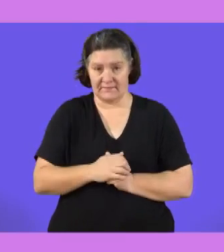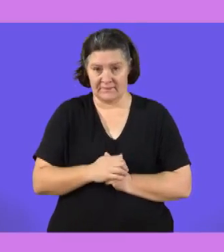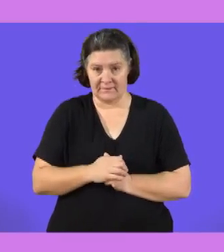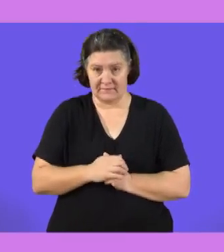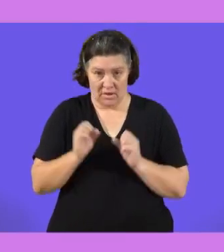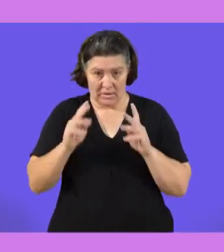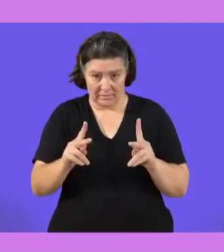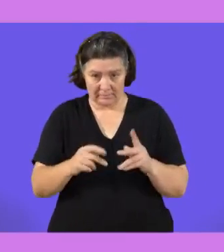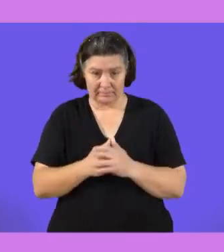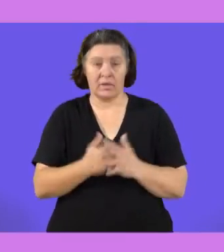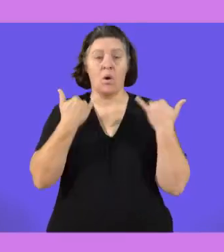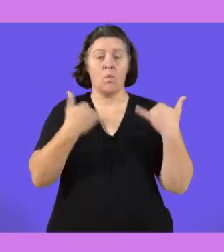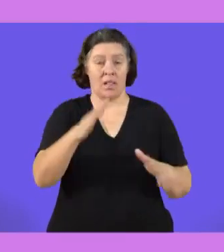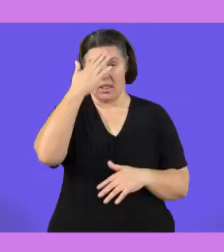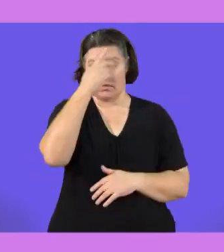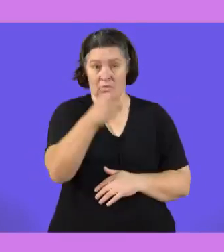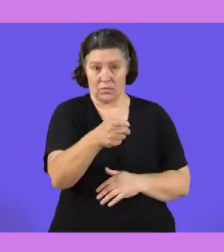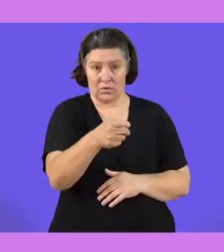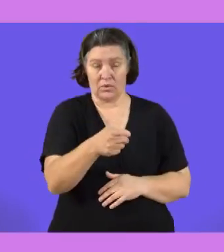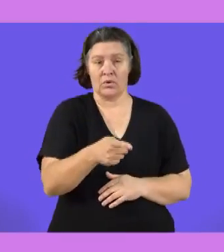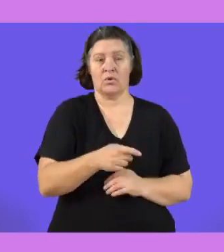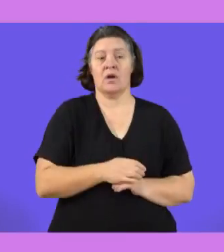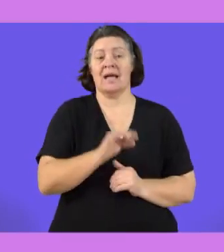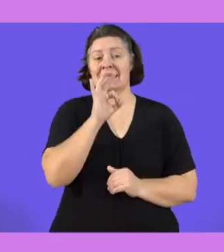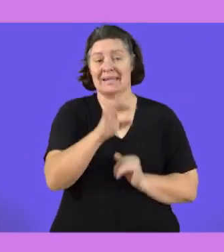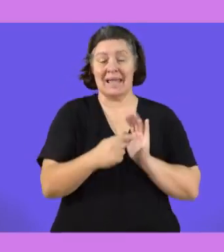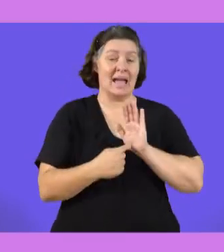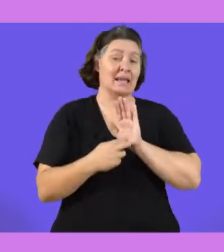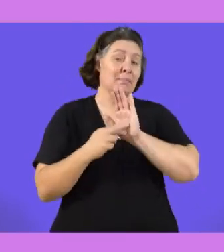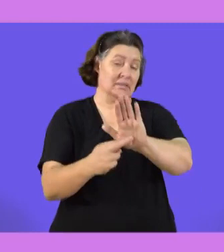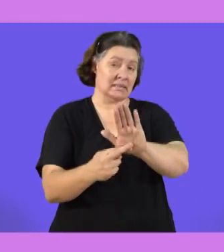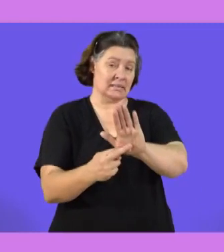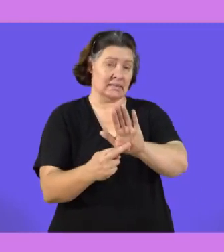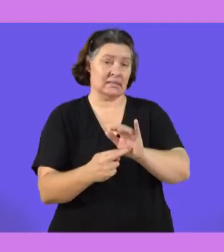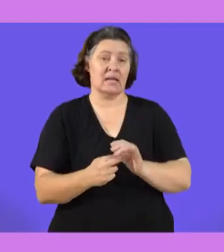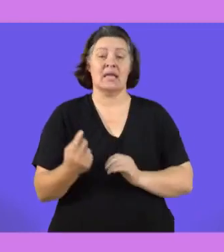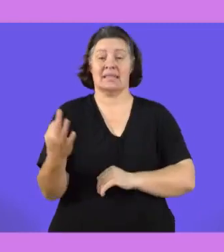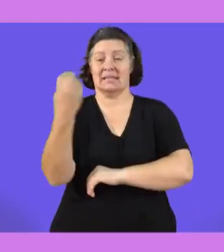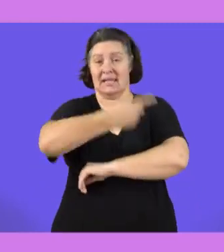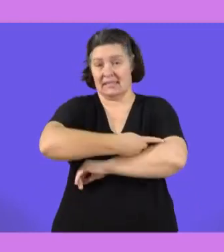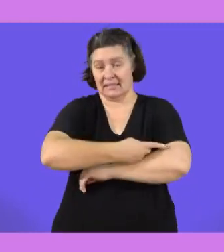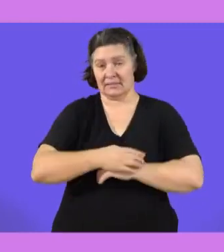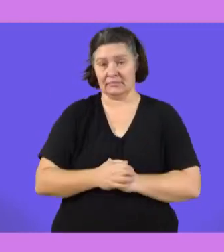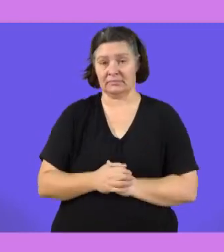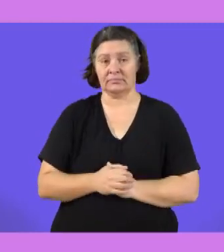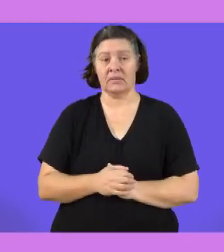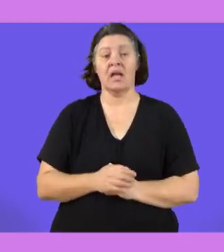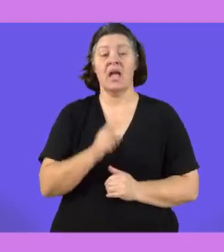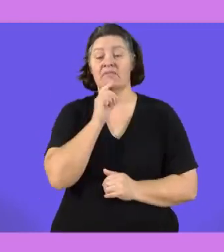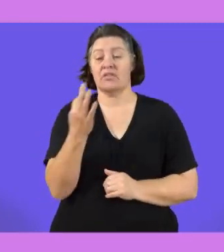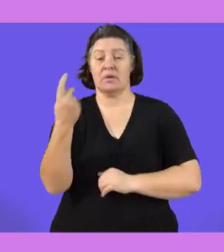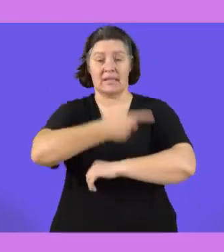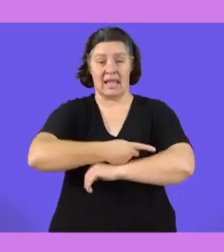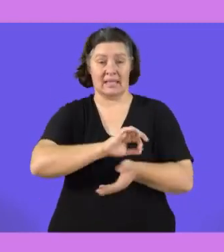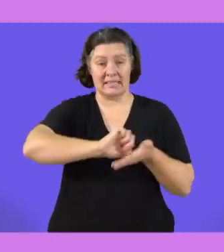3,25. All right, so now I know this 3 represent the 3 days. So therefore, if I take